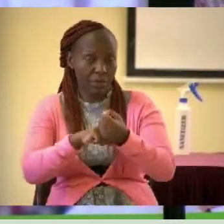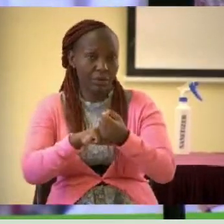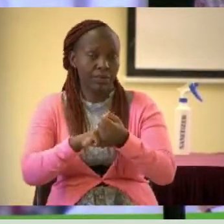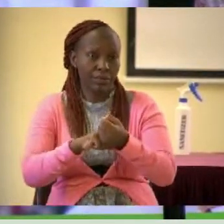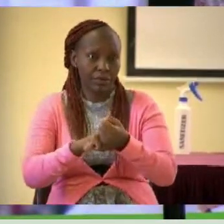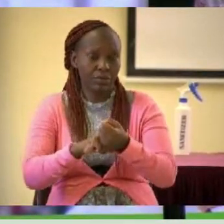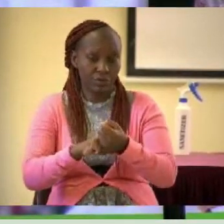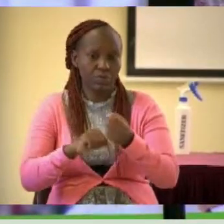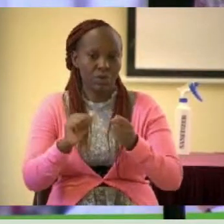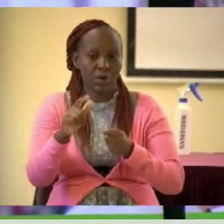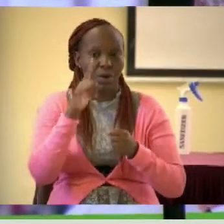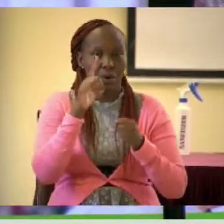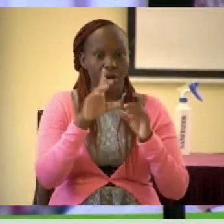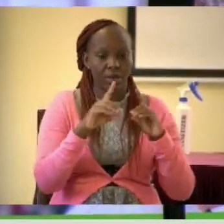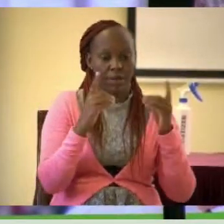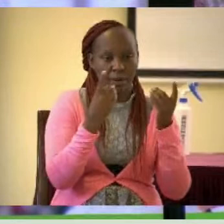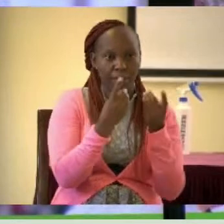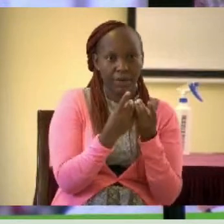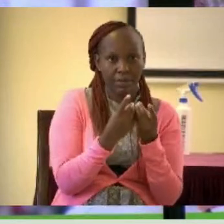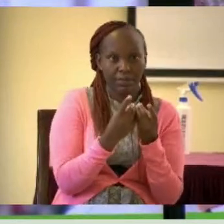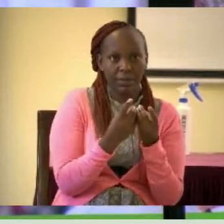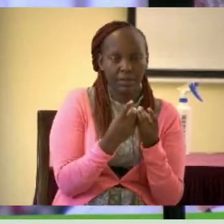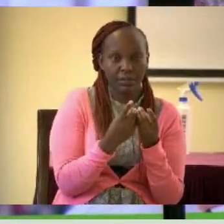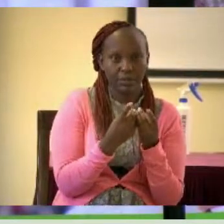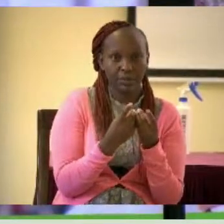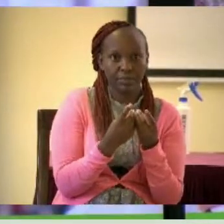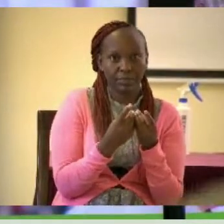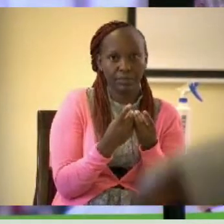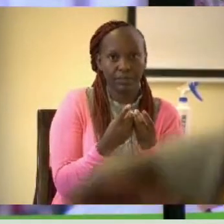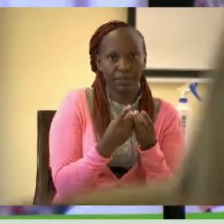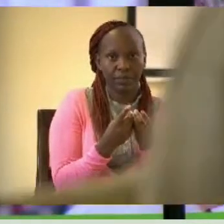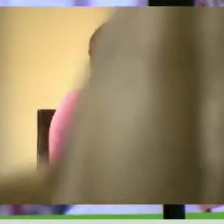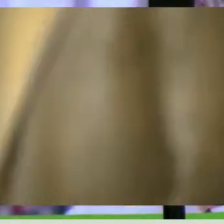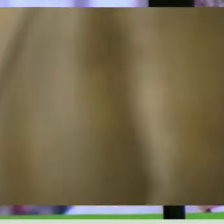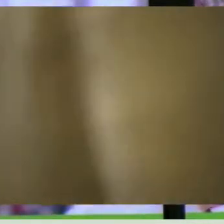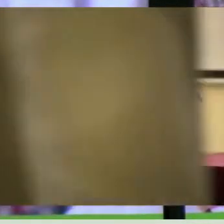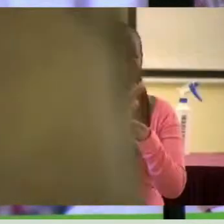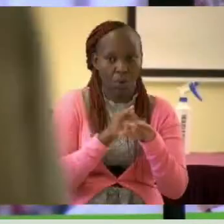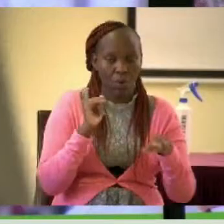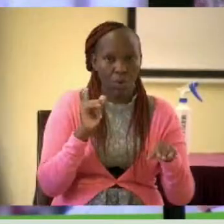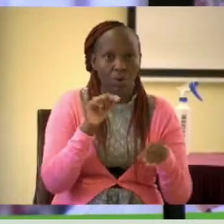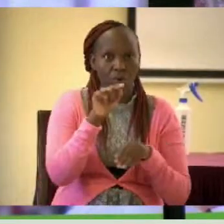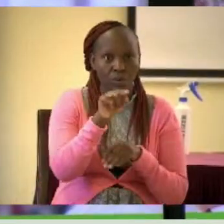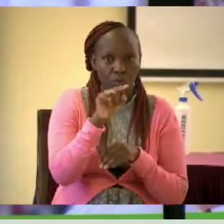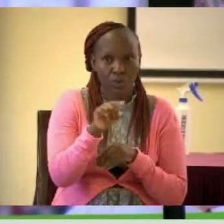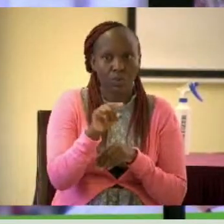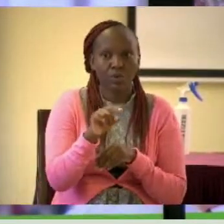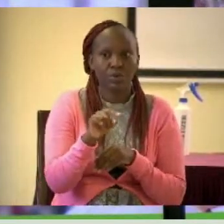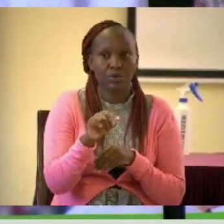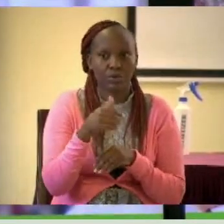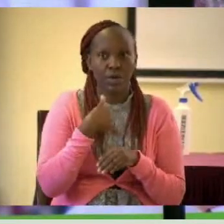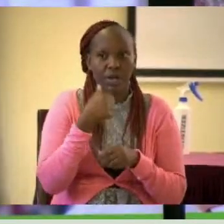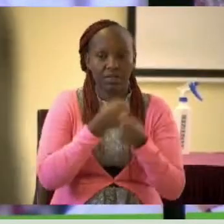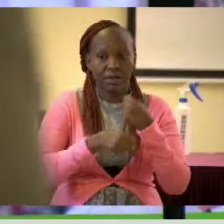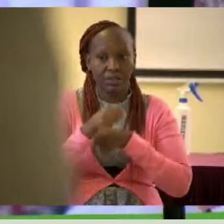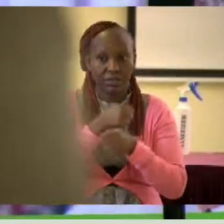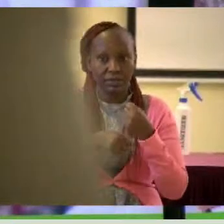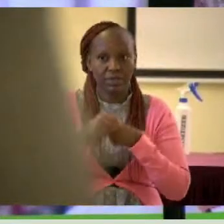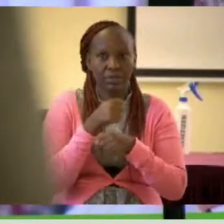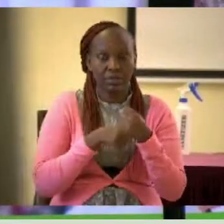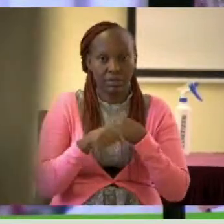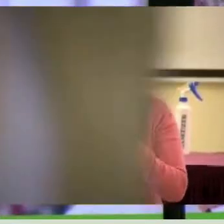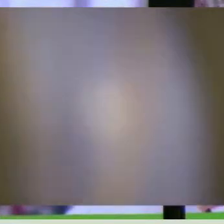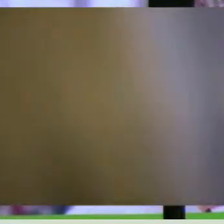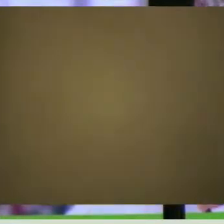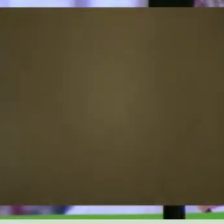to our Faculty of Law Legal Aid project, and call upon you to make this activity